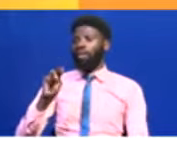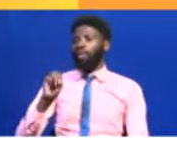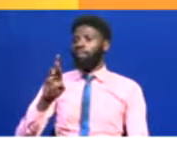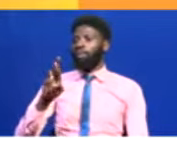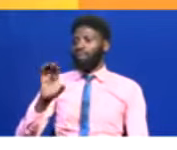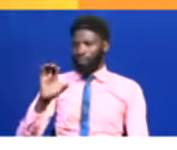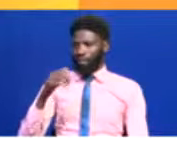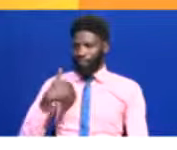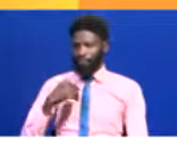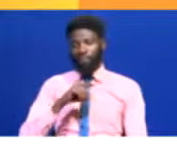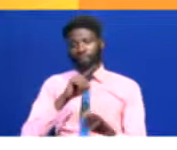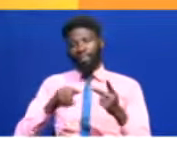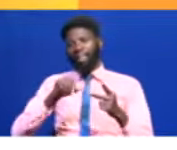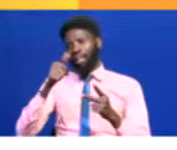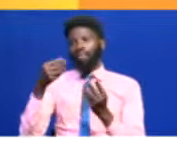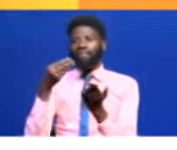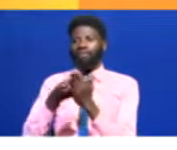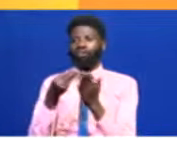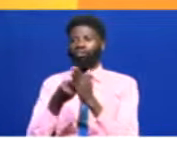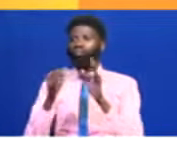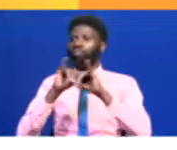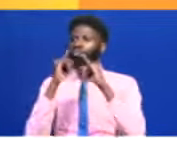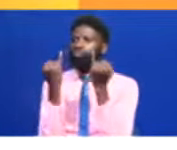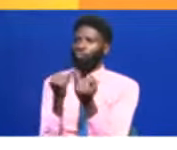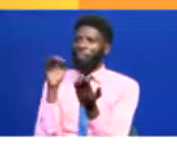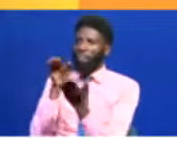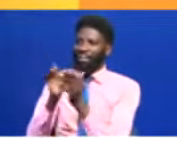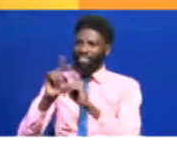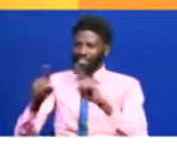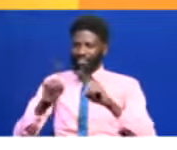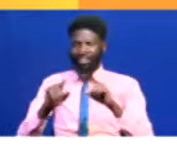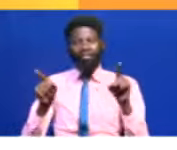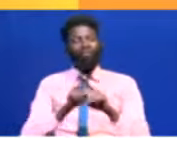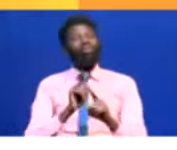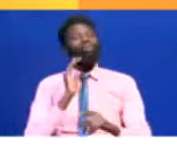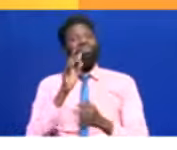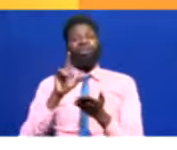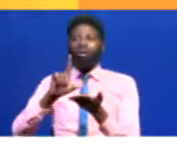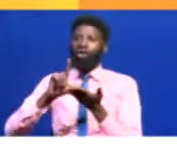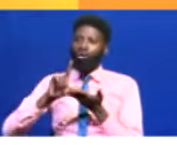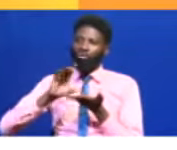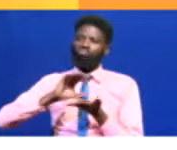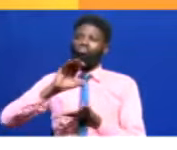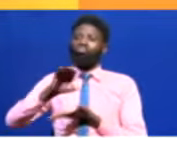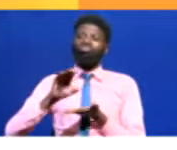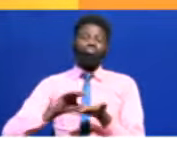have other financial institutions mm-hmm. who will also be lending money, but